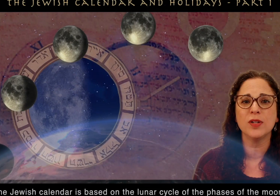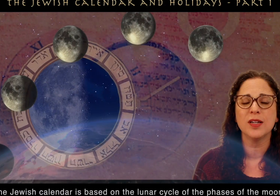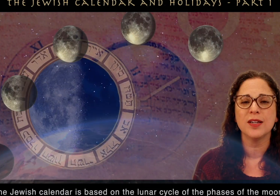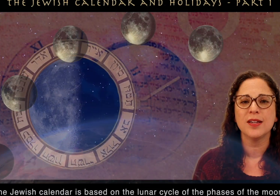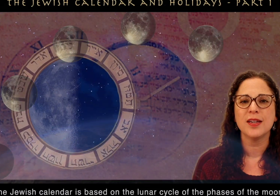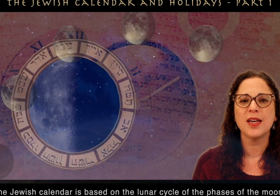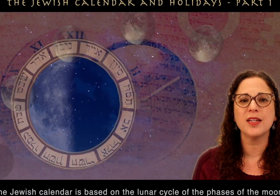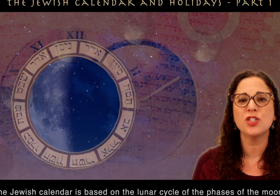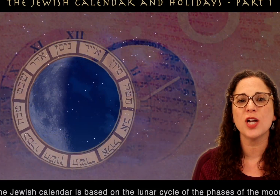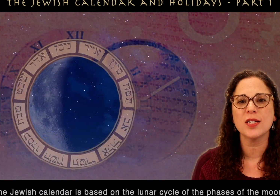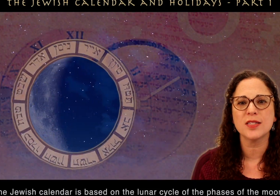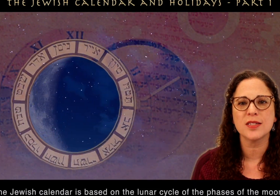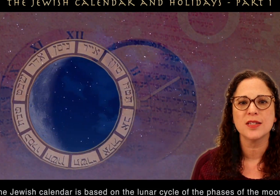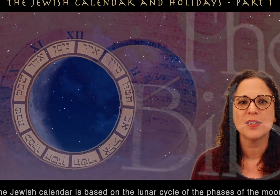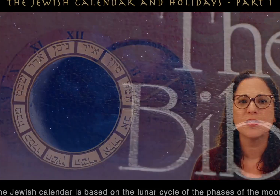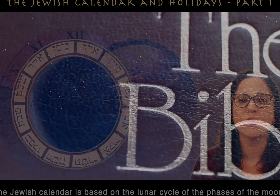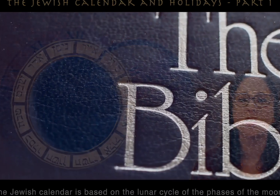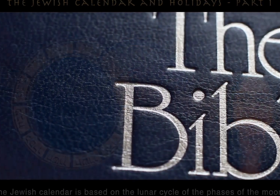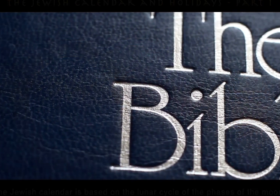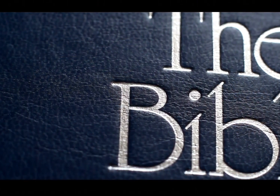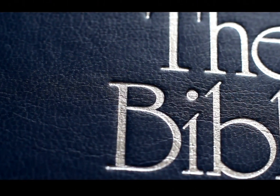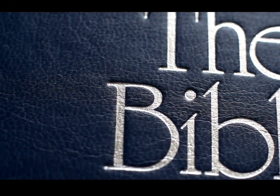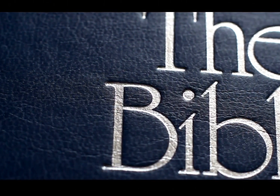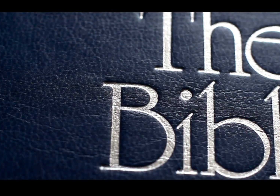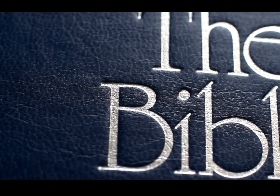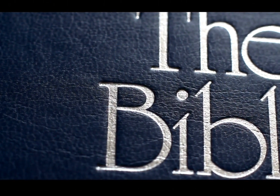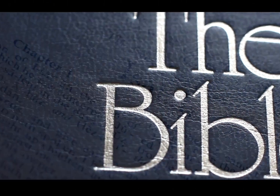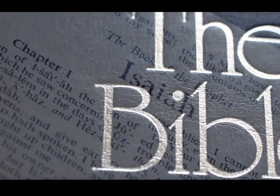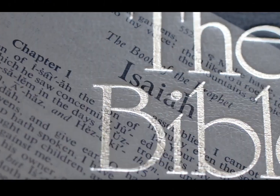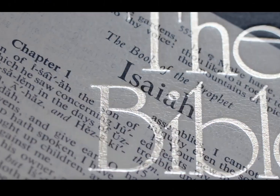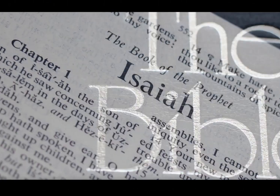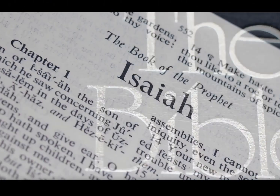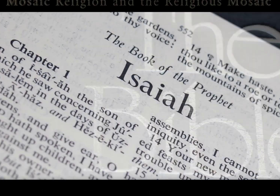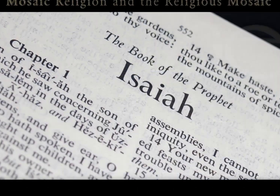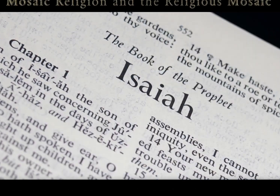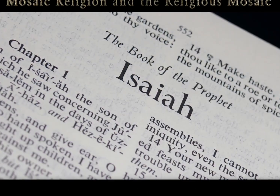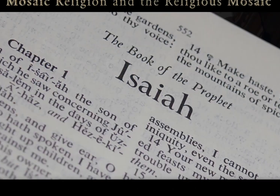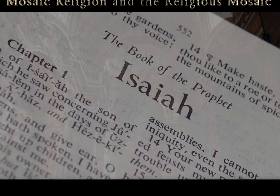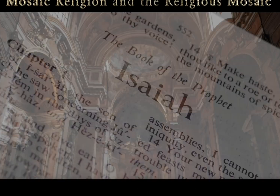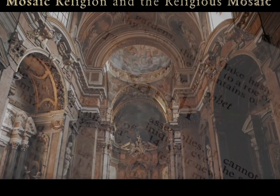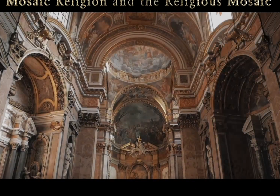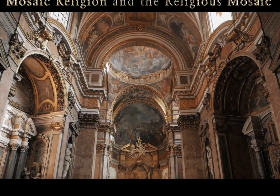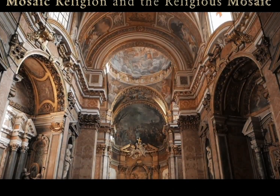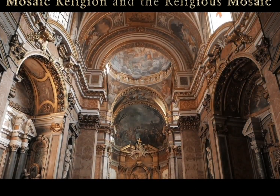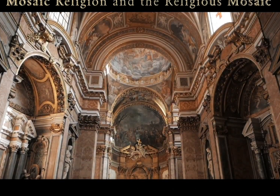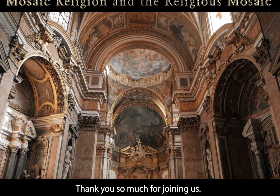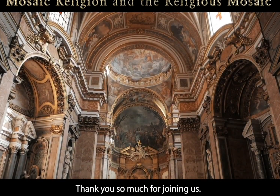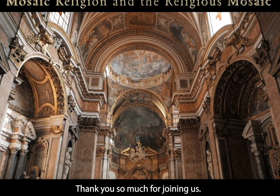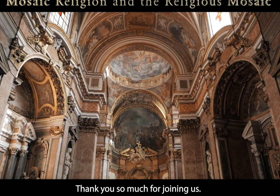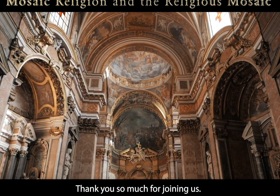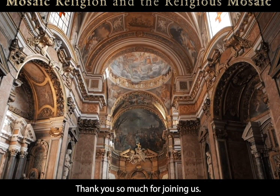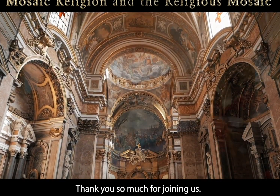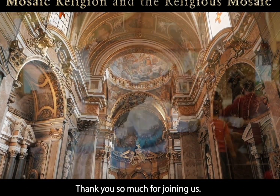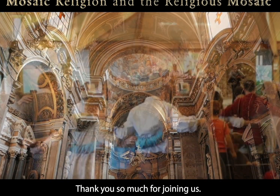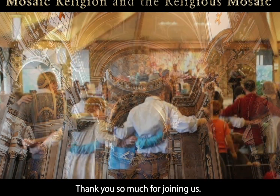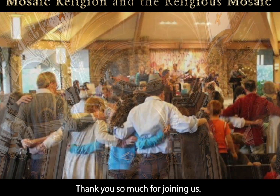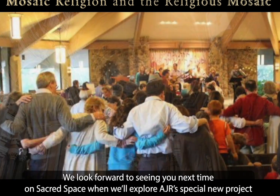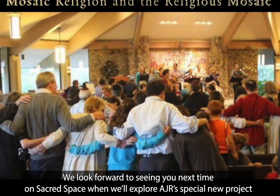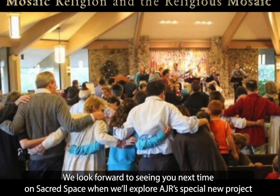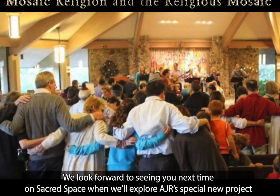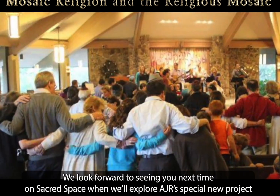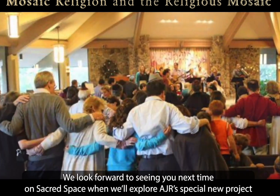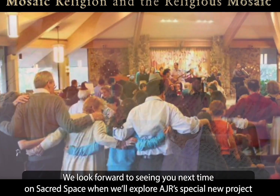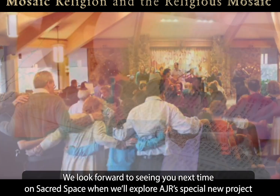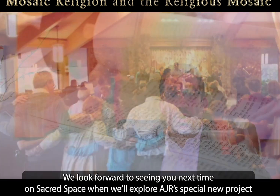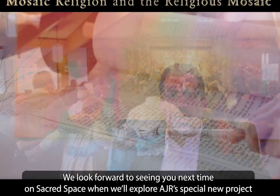you next time on Sacred Space, when we'll explore AJR's special new project, Mosaic Religion and the Religious Mosaic,